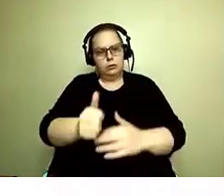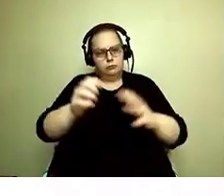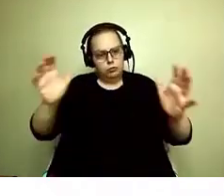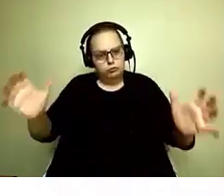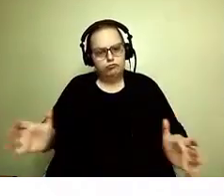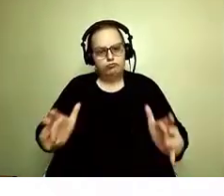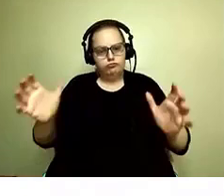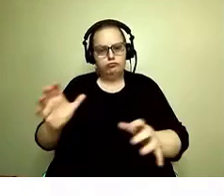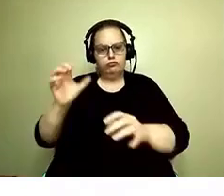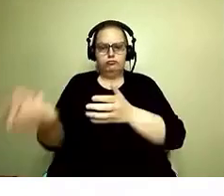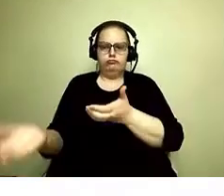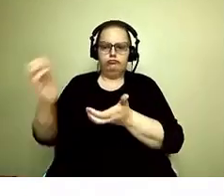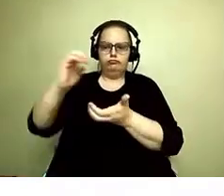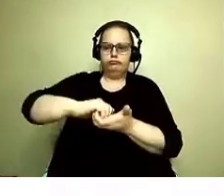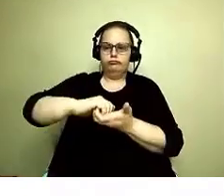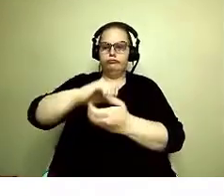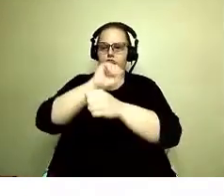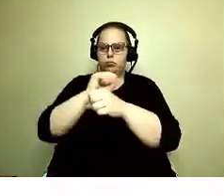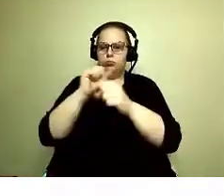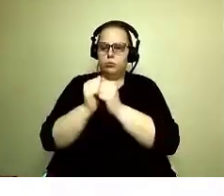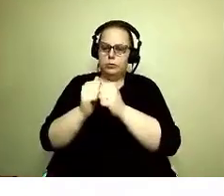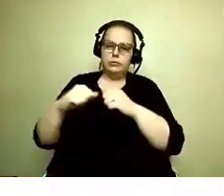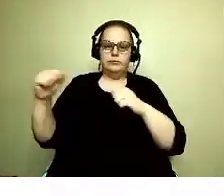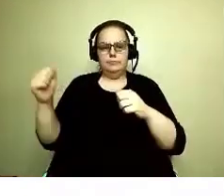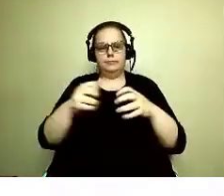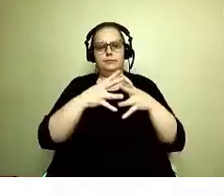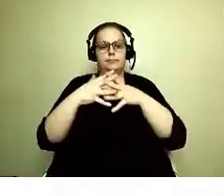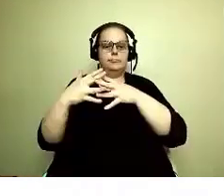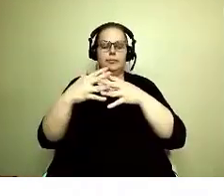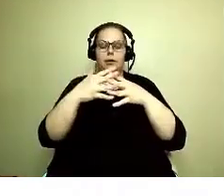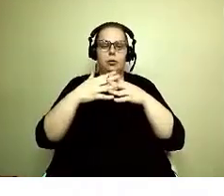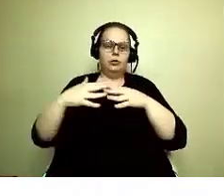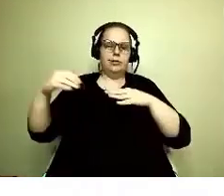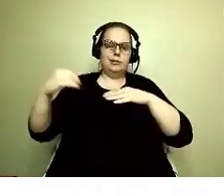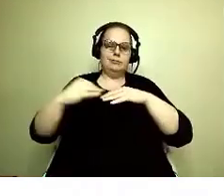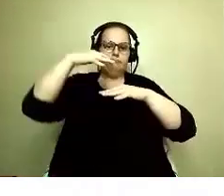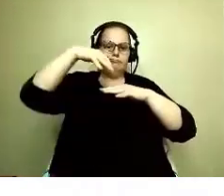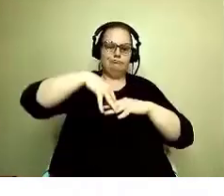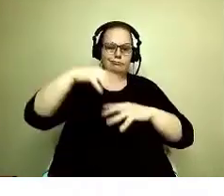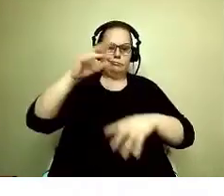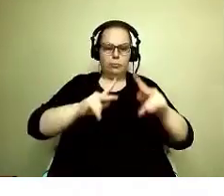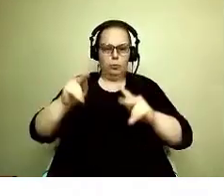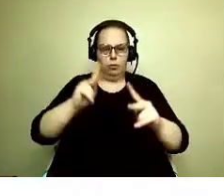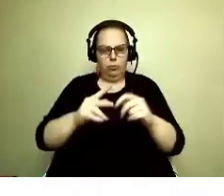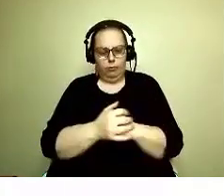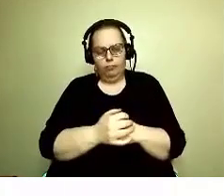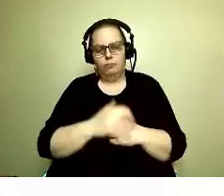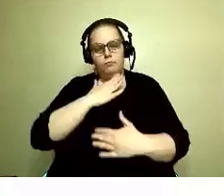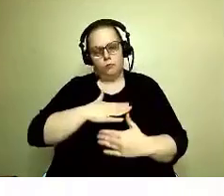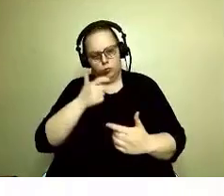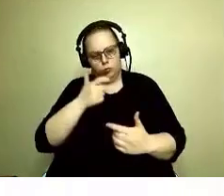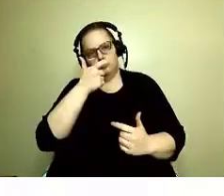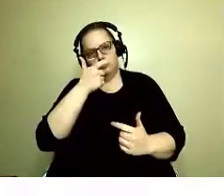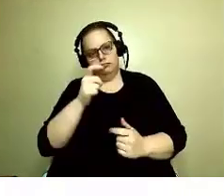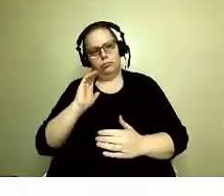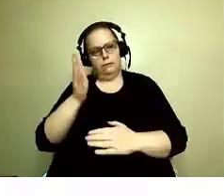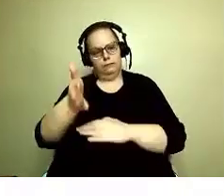with these American Indian nations. And we encourage you again to take a look at these at the end of the webinar.